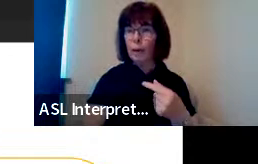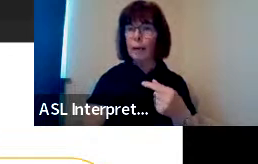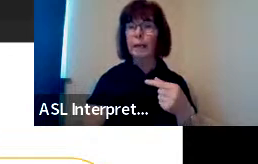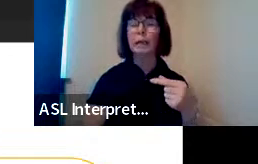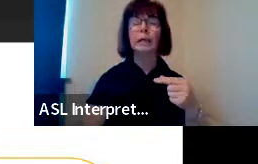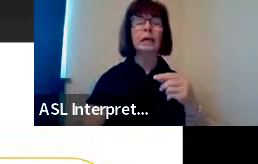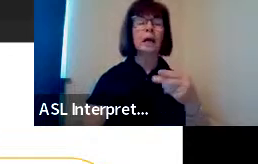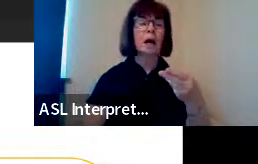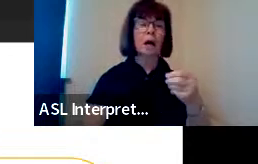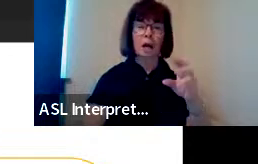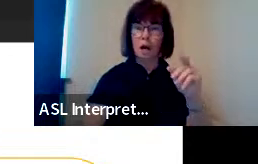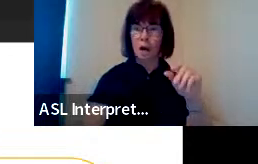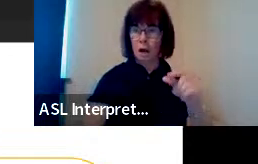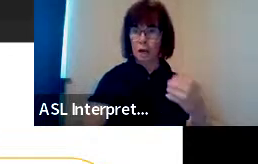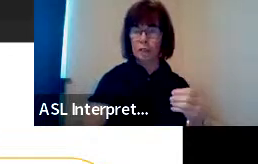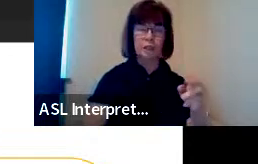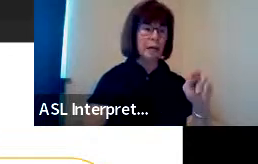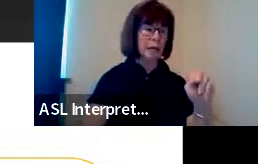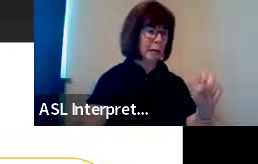Castillo, and